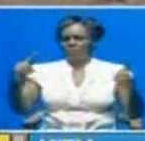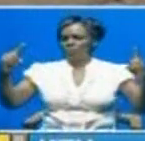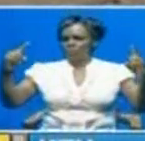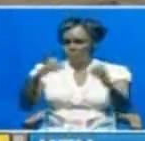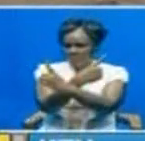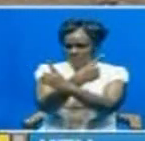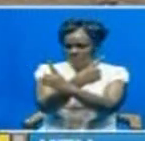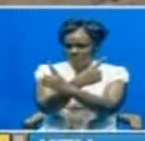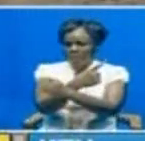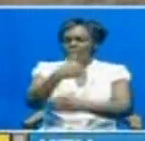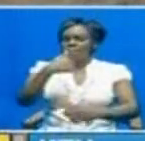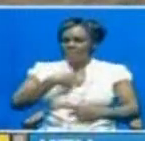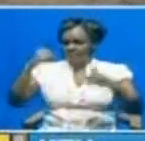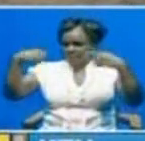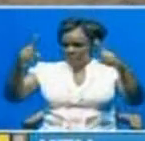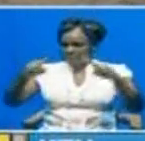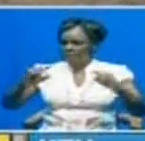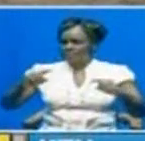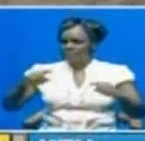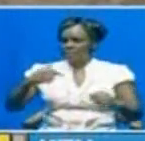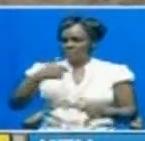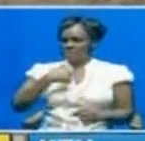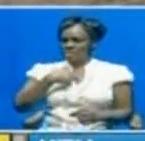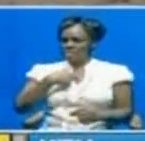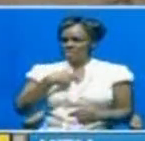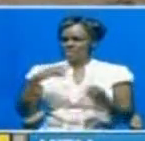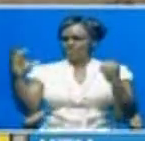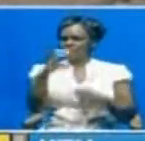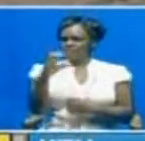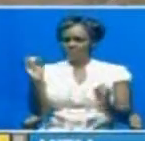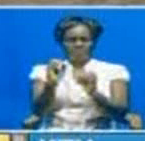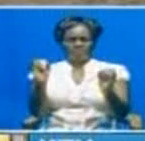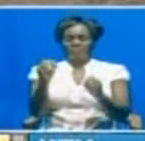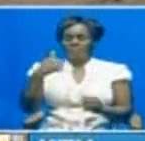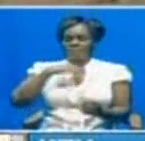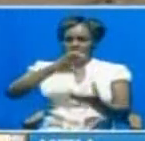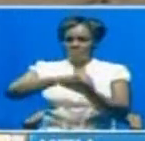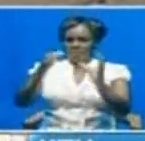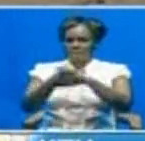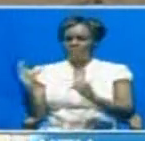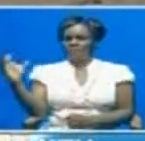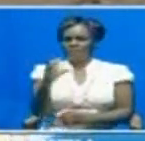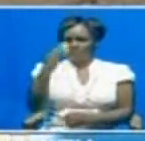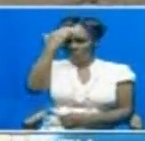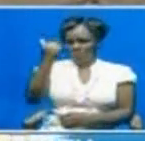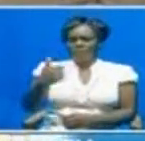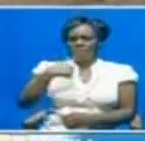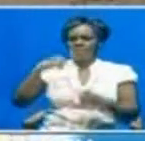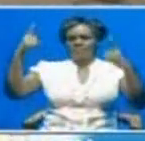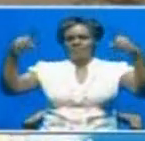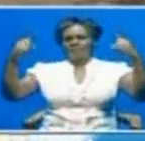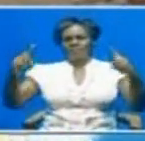contrary, I did not succeed because I'm a citizen of Botswana. I became a citizen of Botswana because I was